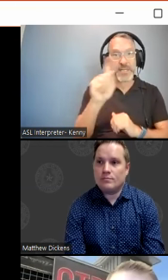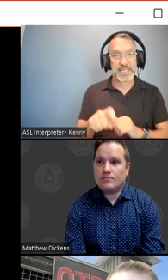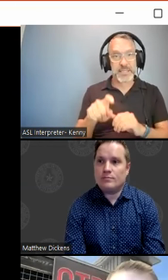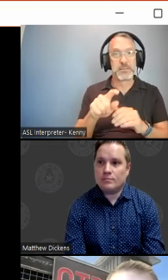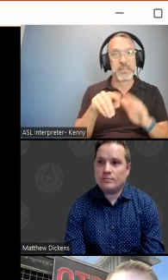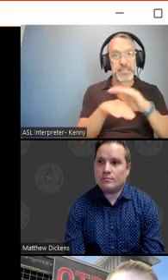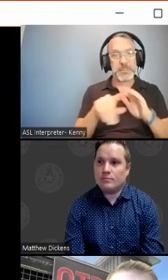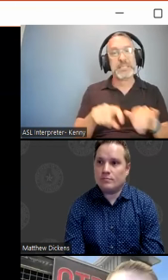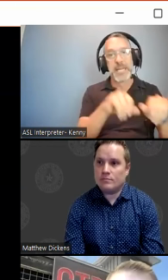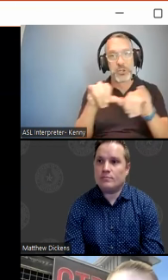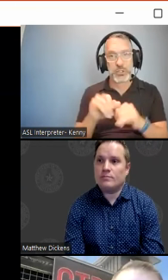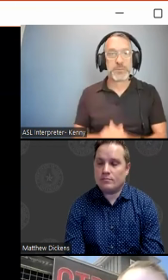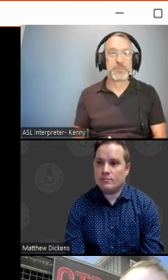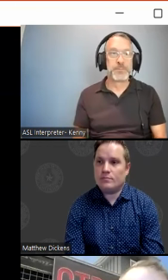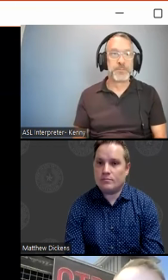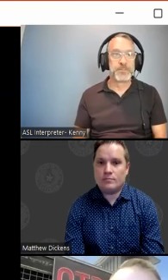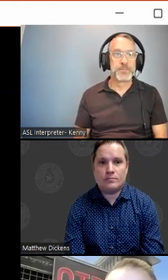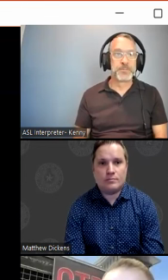standards.